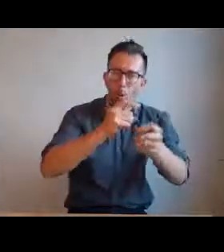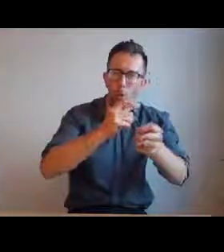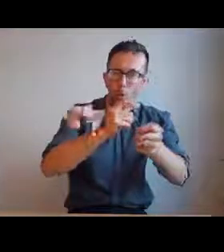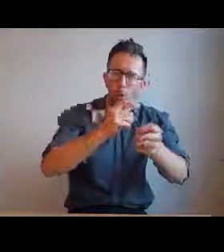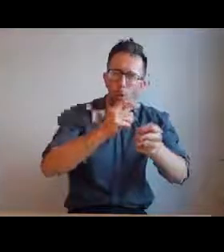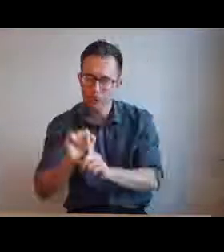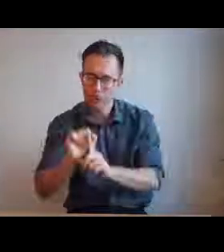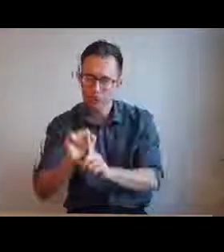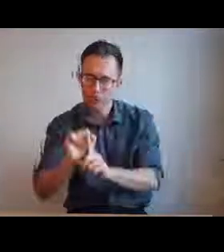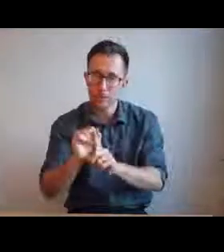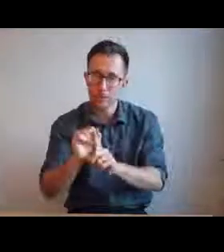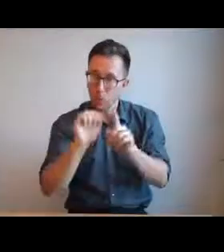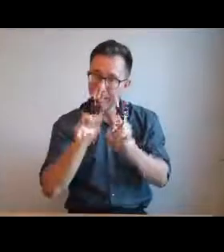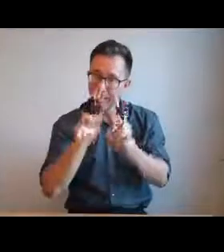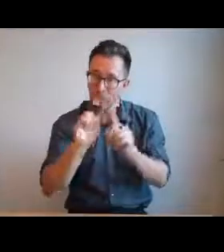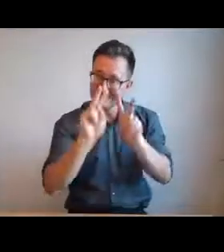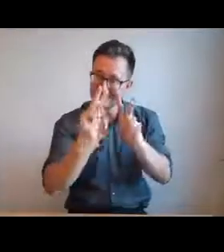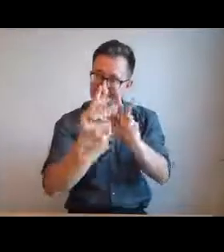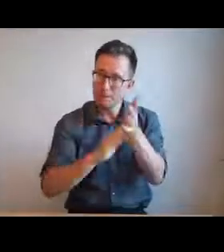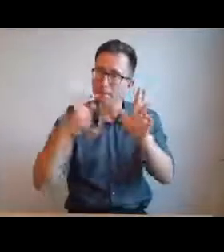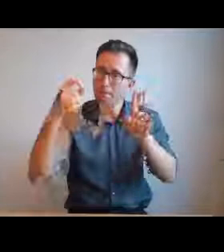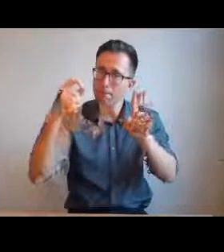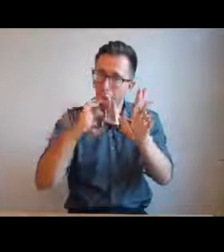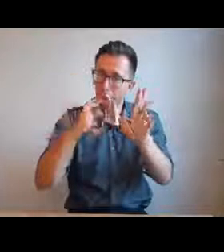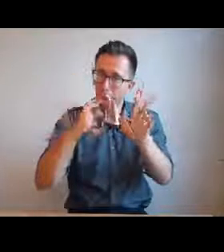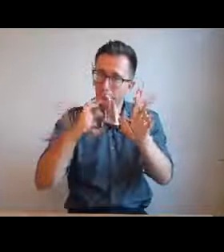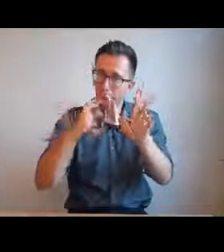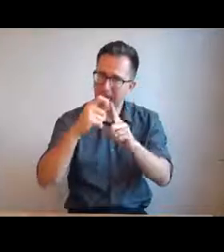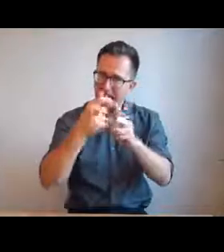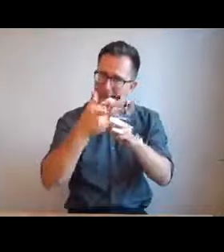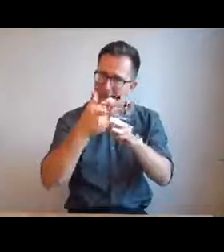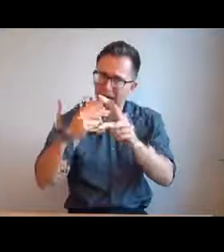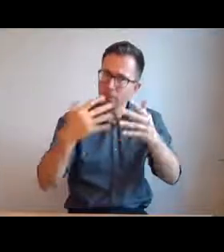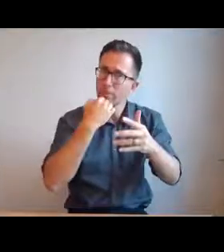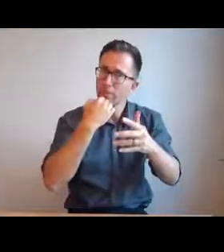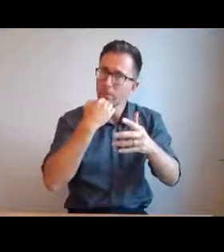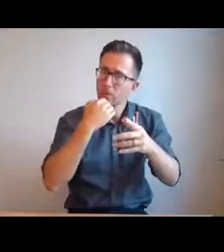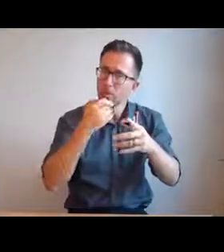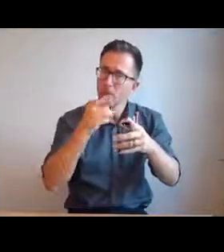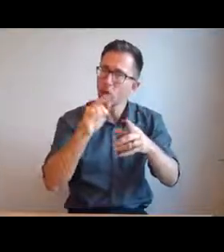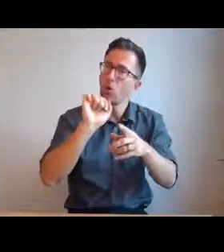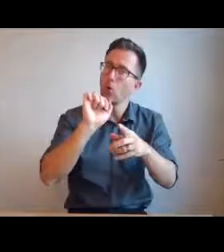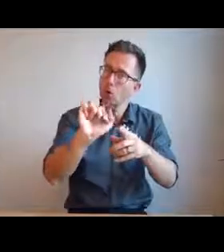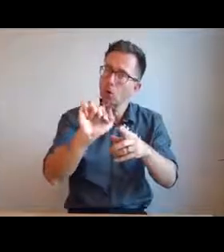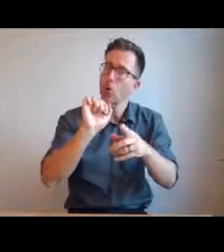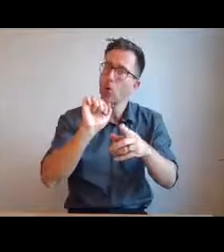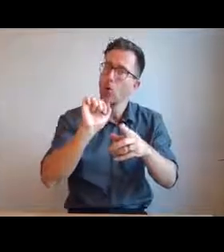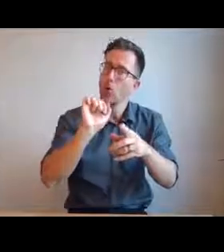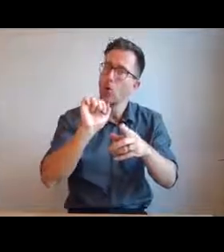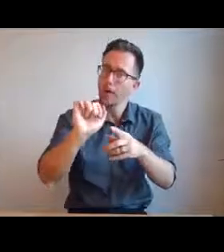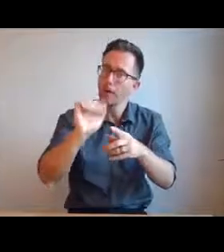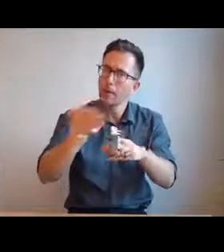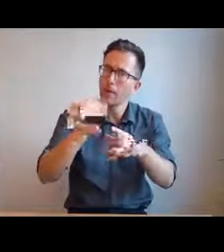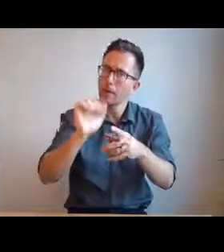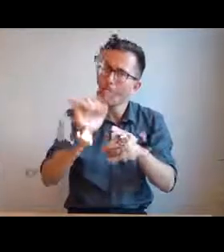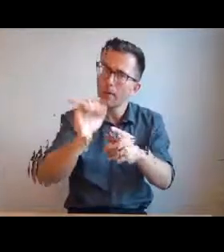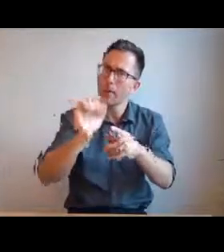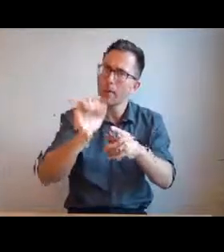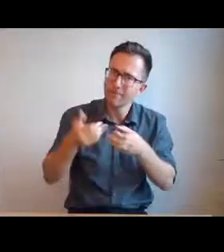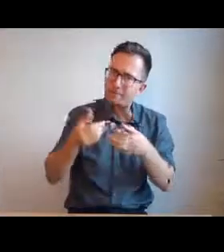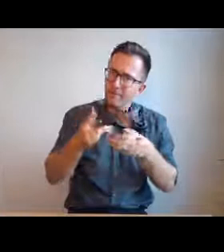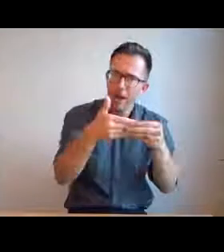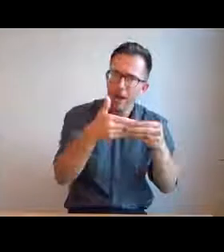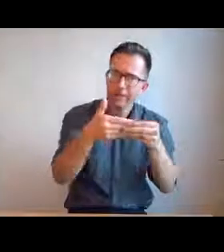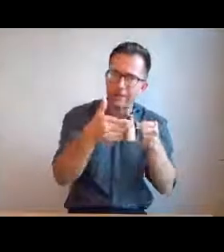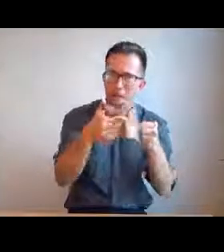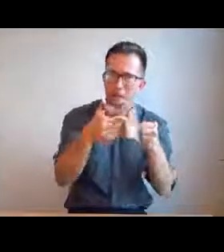The map on screen is also included in your guide for those of you've got it. It's on pages